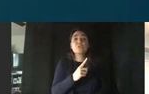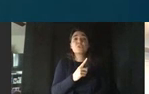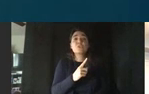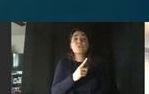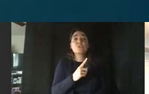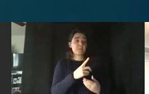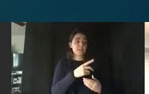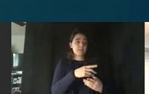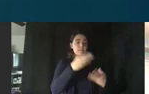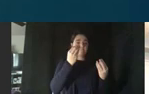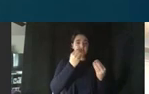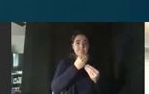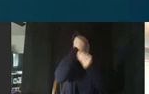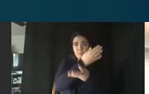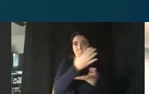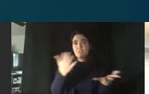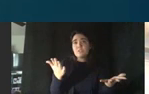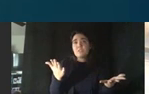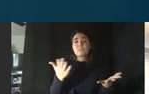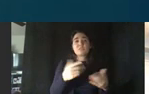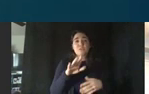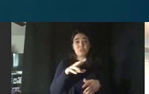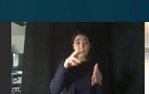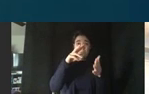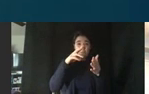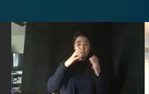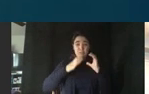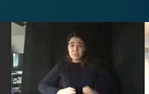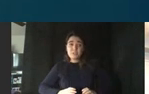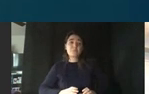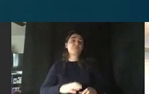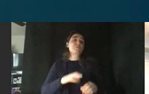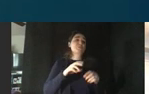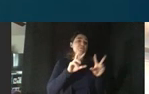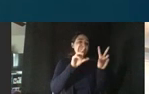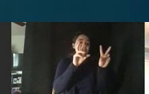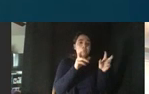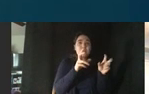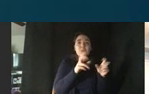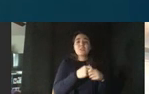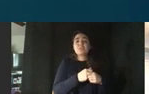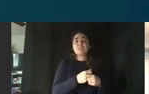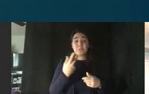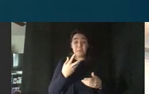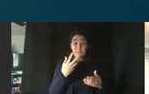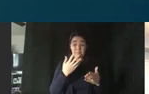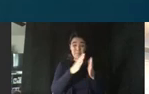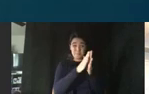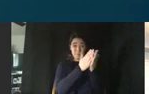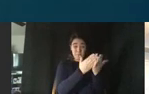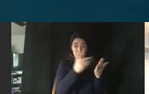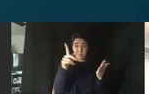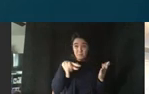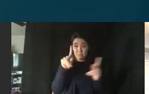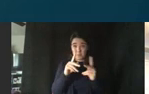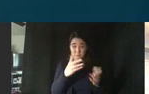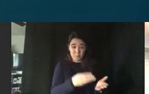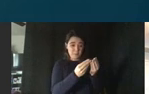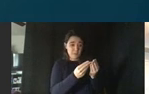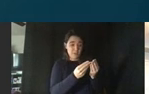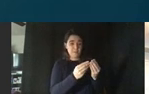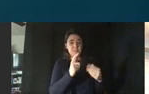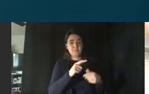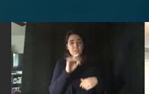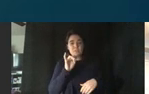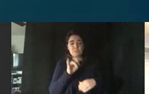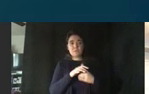subjects and to your readers. Because when people pick up your word, and that's why I said be impeccable with your word, just be very, very impeccable